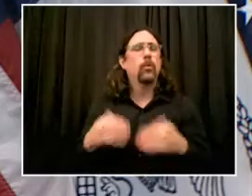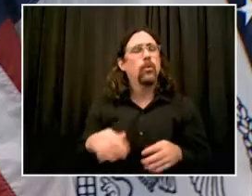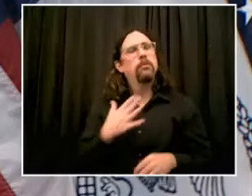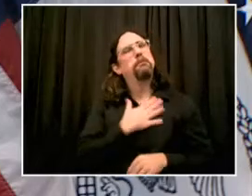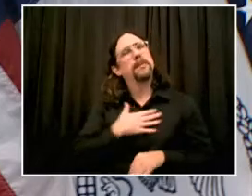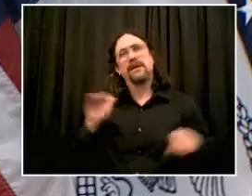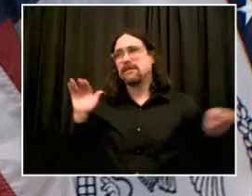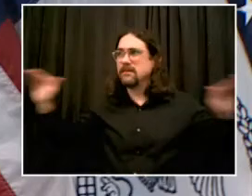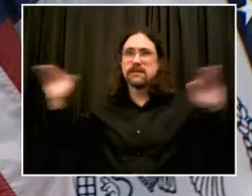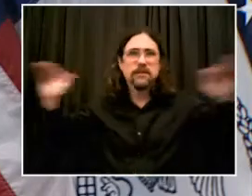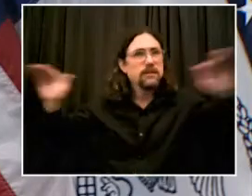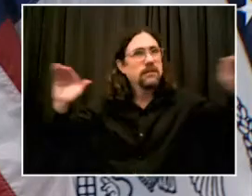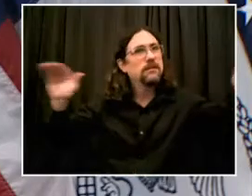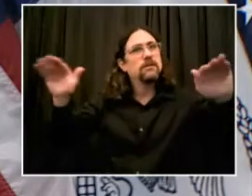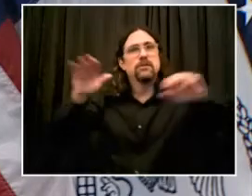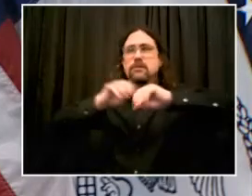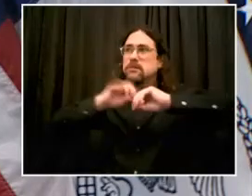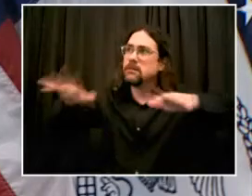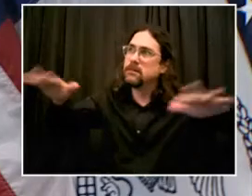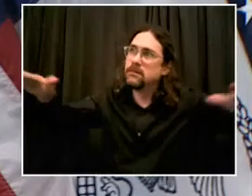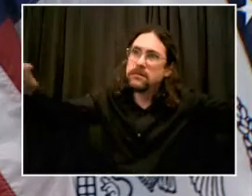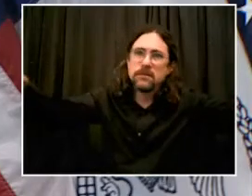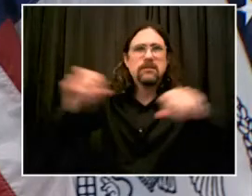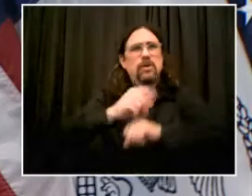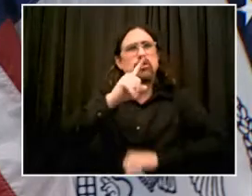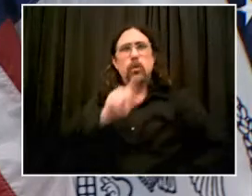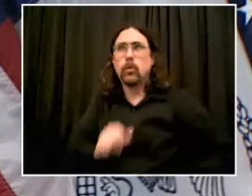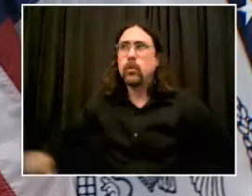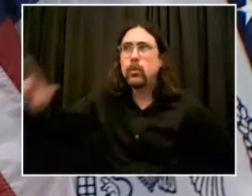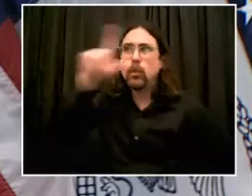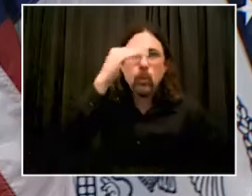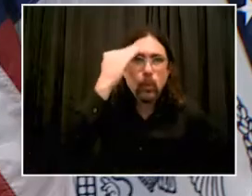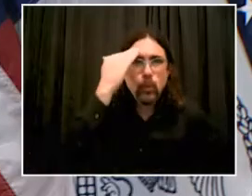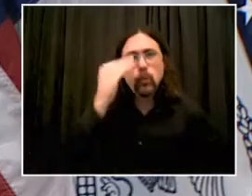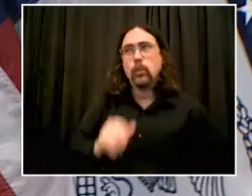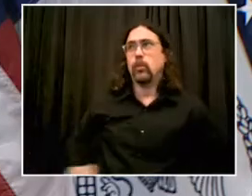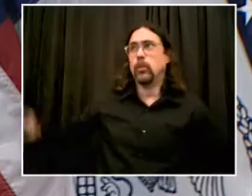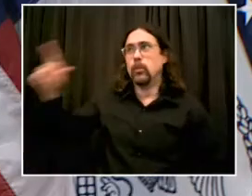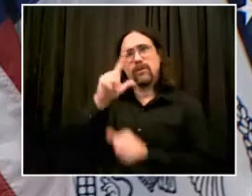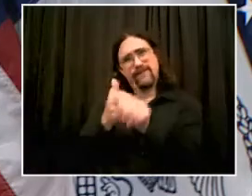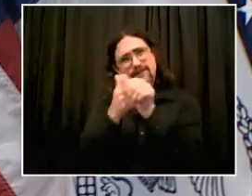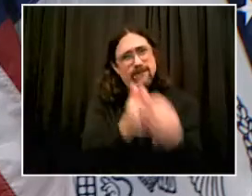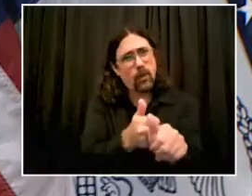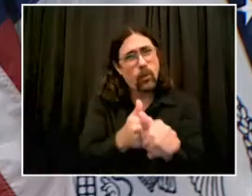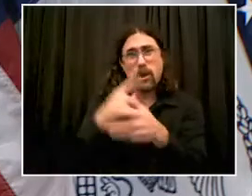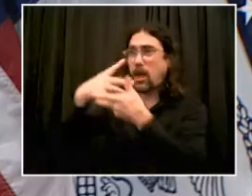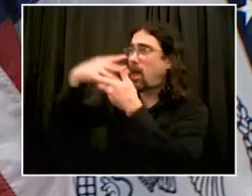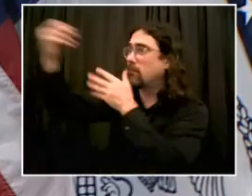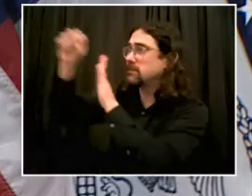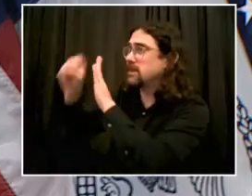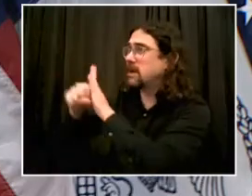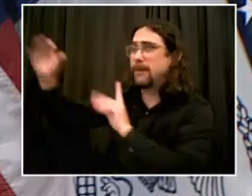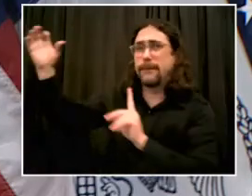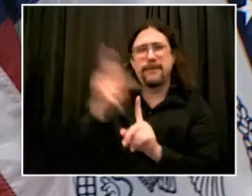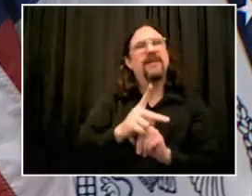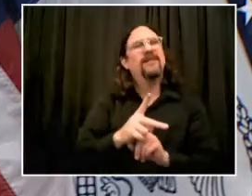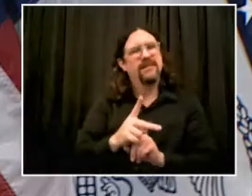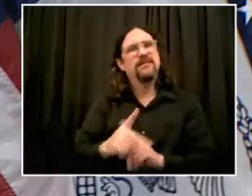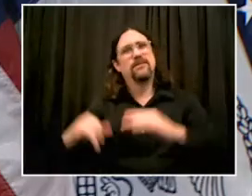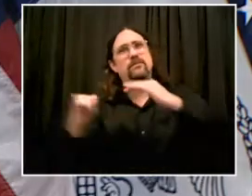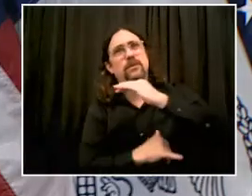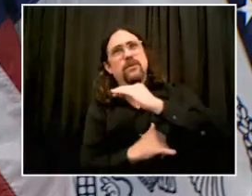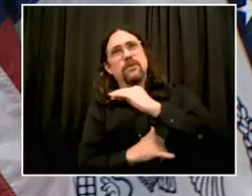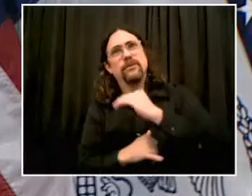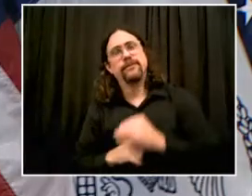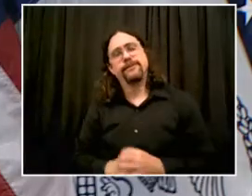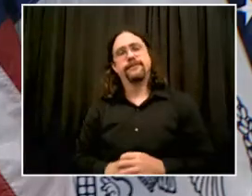of us together fighting the disease back, and let's do that with the same spirit that's taken us this far. Now, speaking